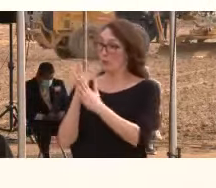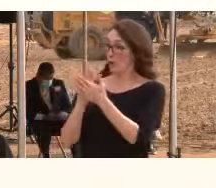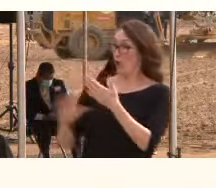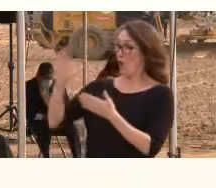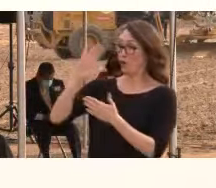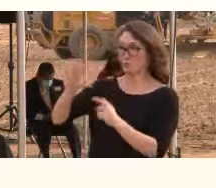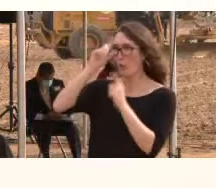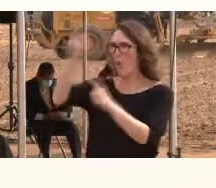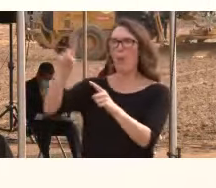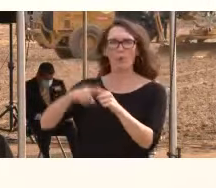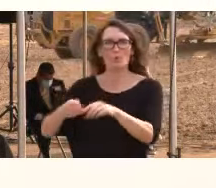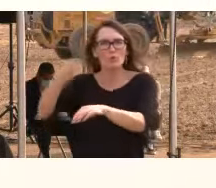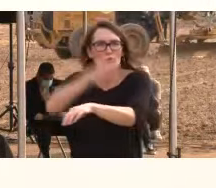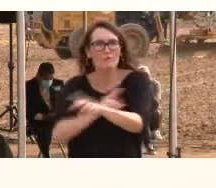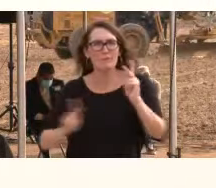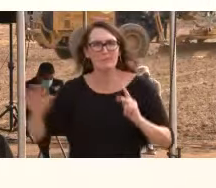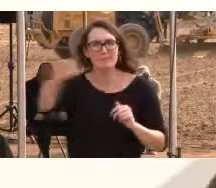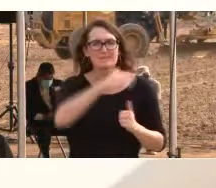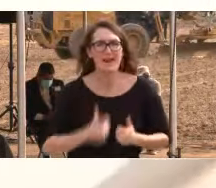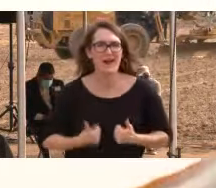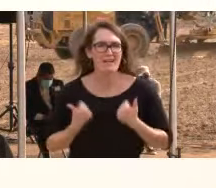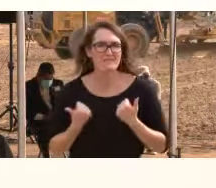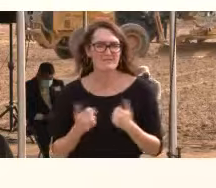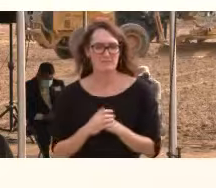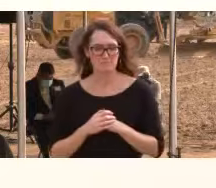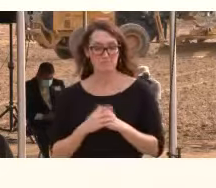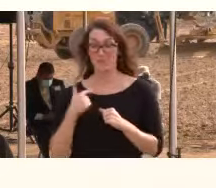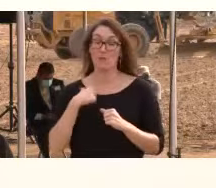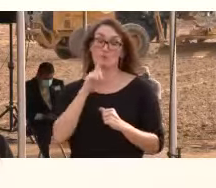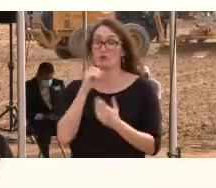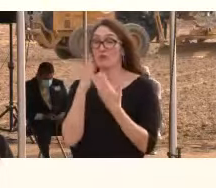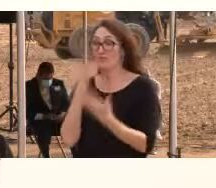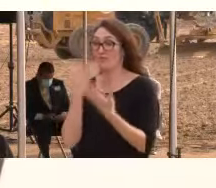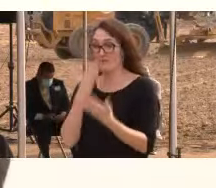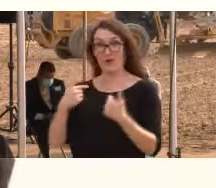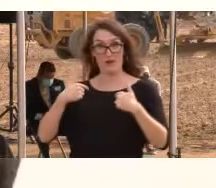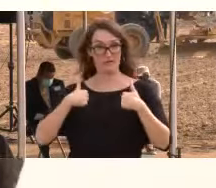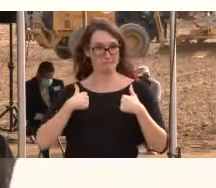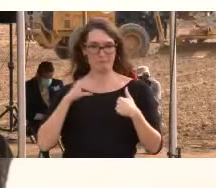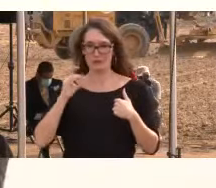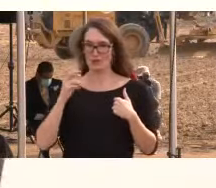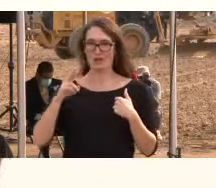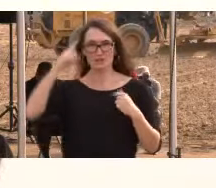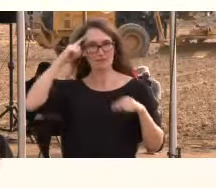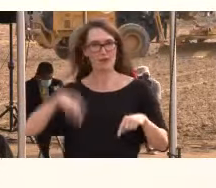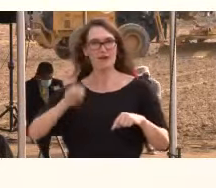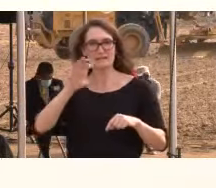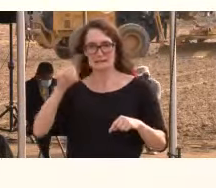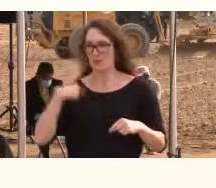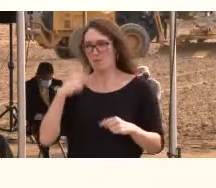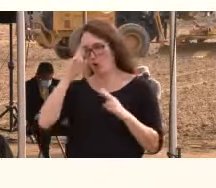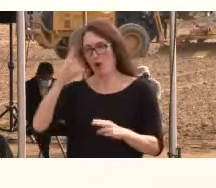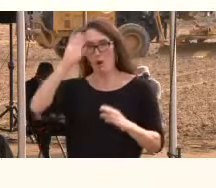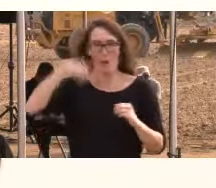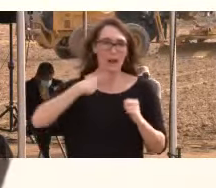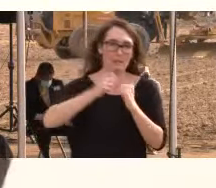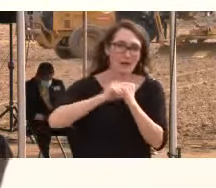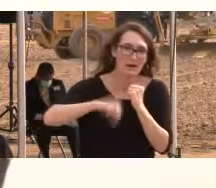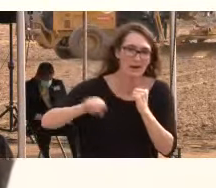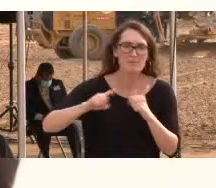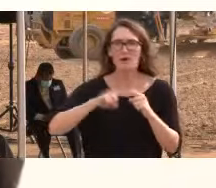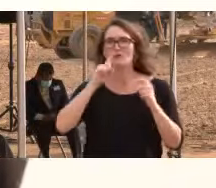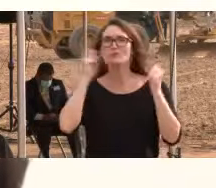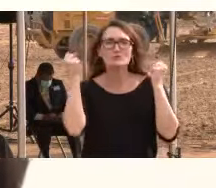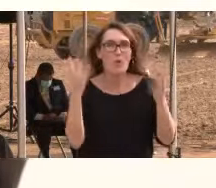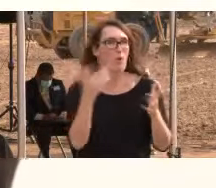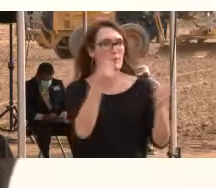college is all about. I am so thankful to be the chancellor of this district, so honored. I know I've gone on a bit, but there are so